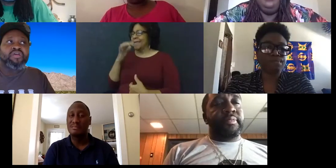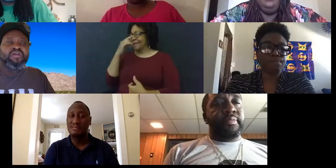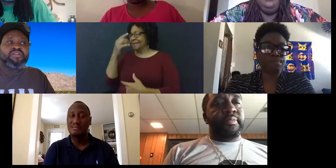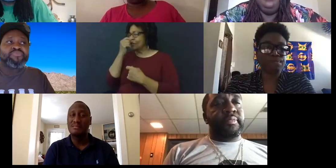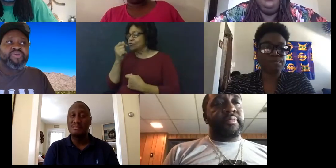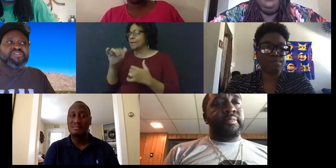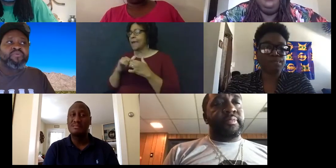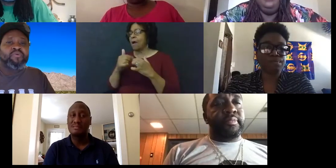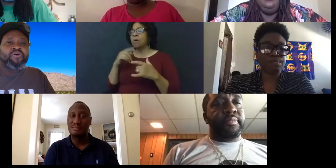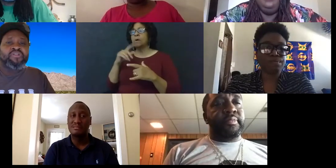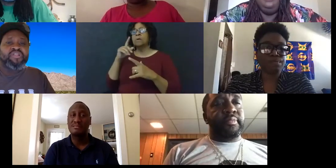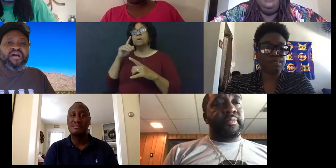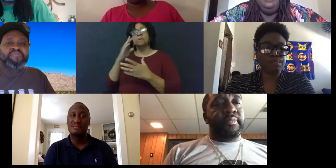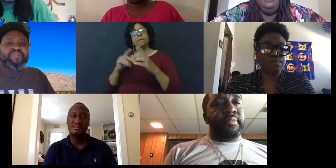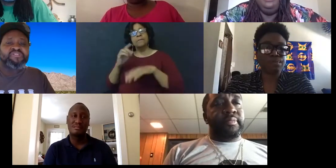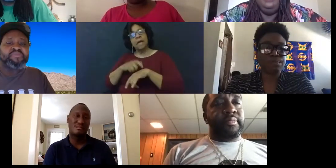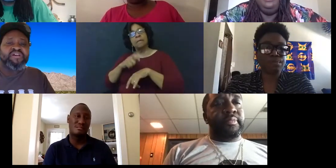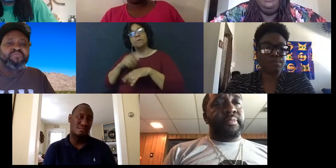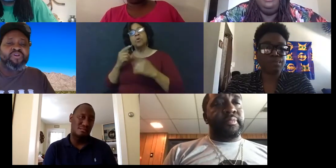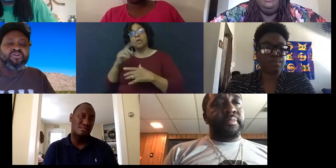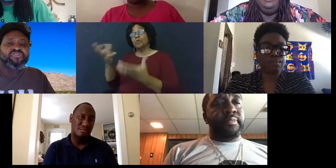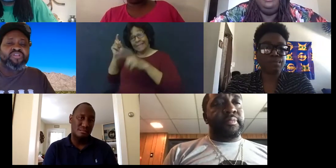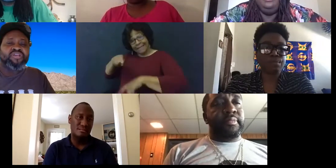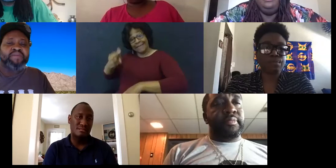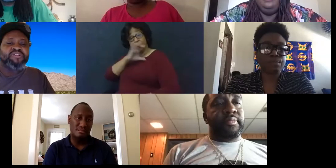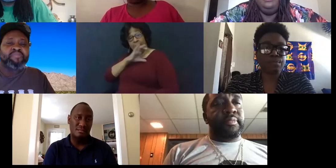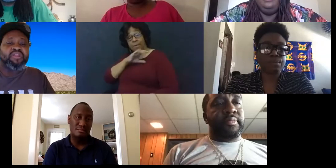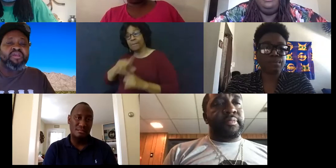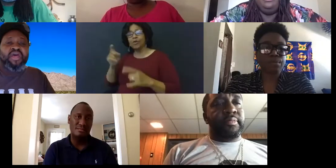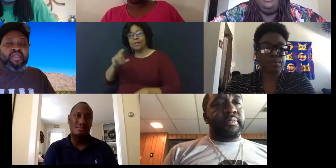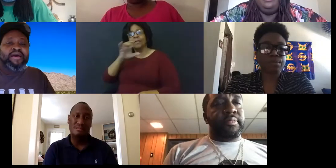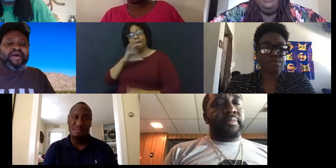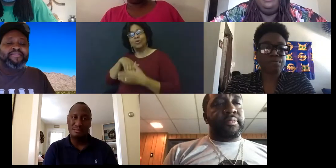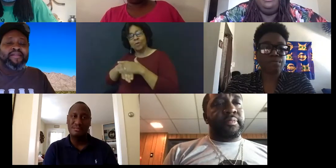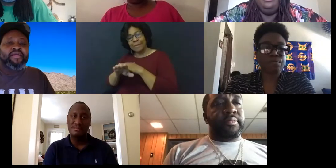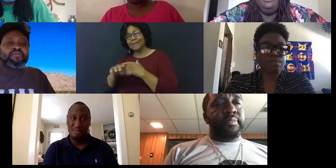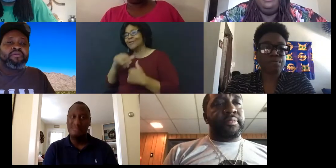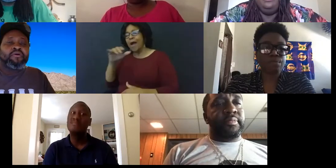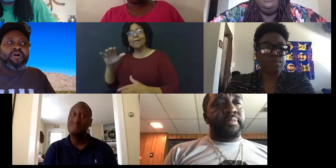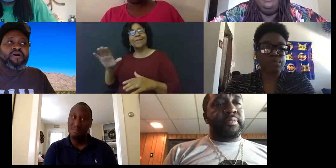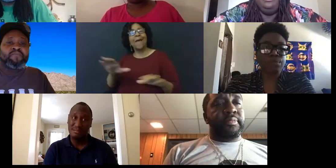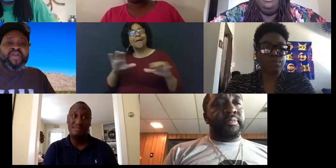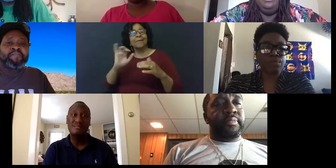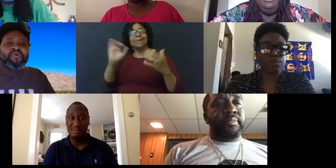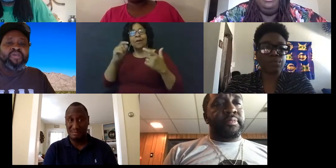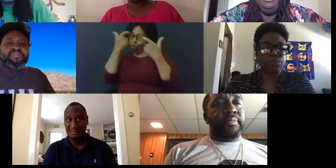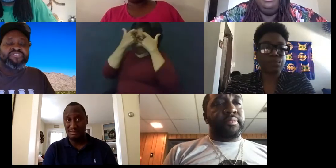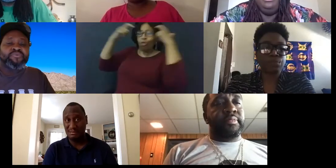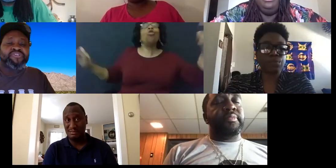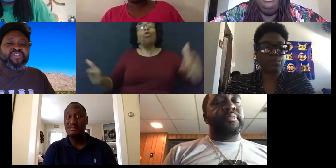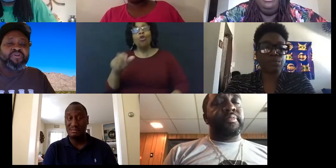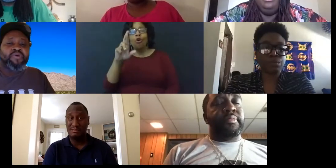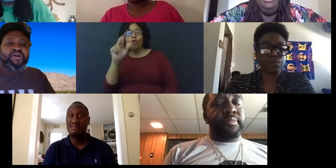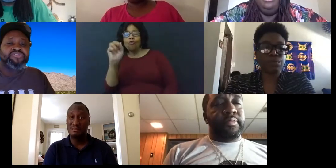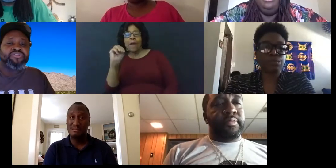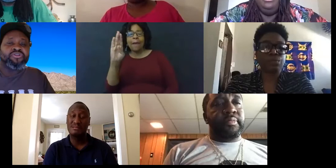yeah, there's a point in time where we all need the cops, but at the same time, we also need the cops to come in, not acting like, you know, Rambo in a